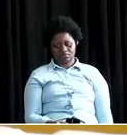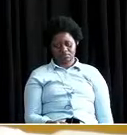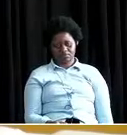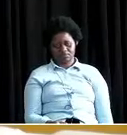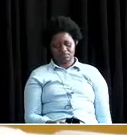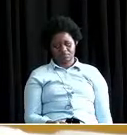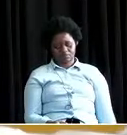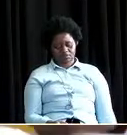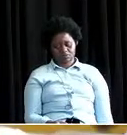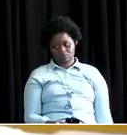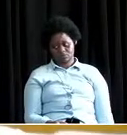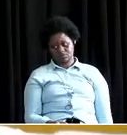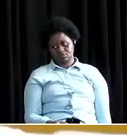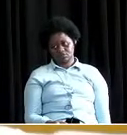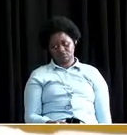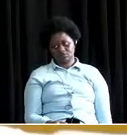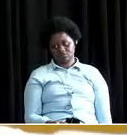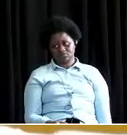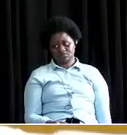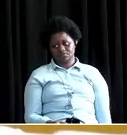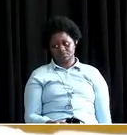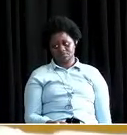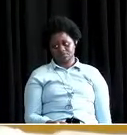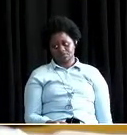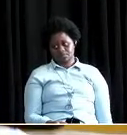Can you hear me now, Mr. Speaker?